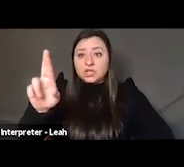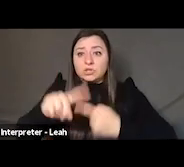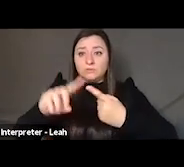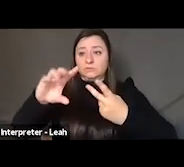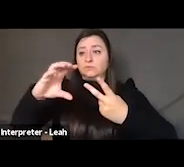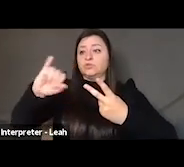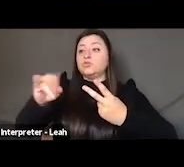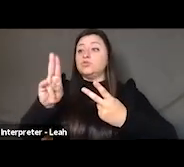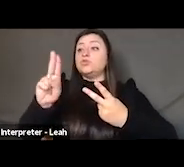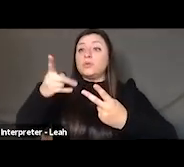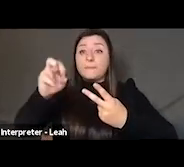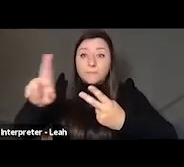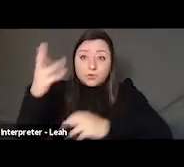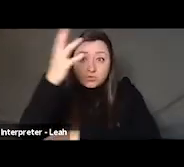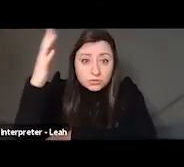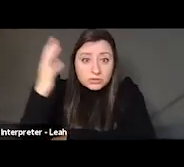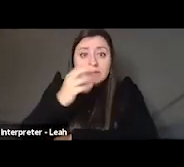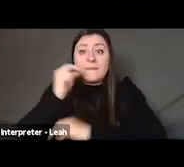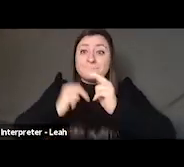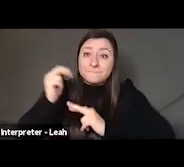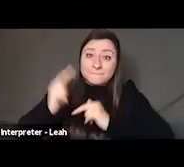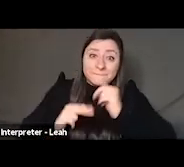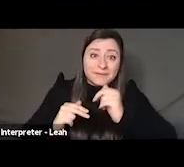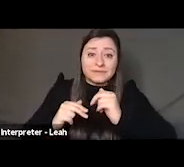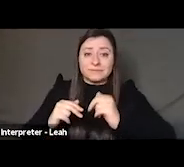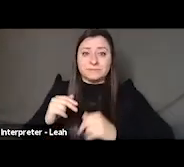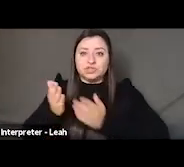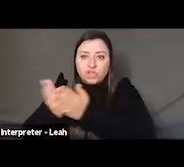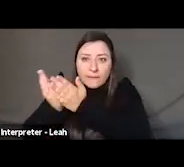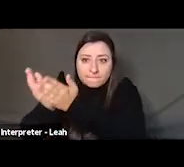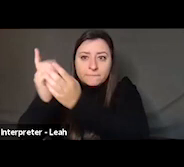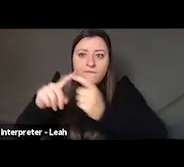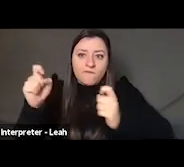building ships out of them. So we are reforesting those areas as well.